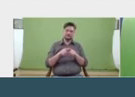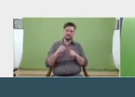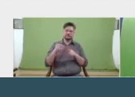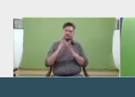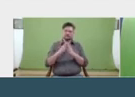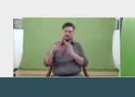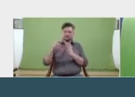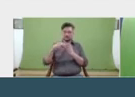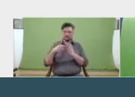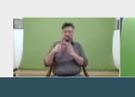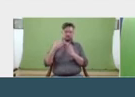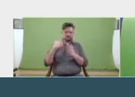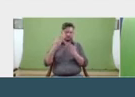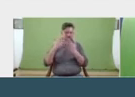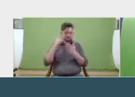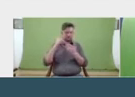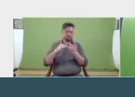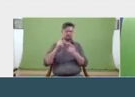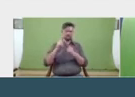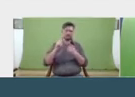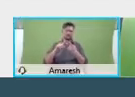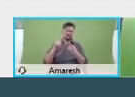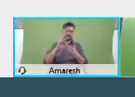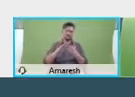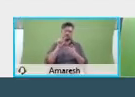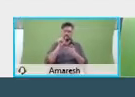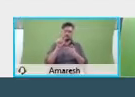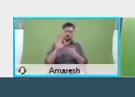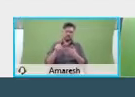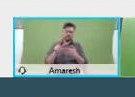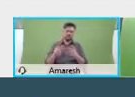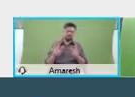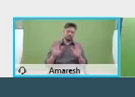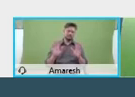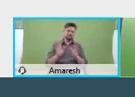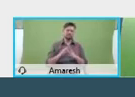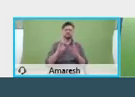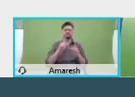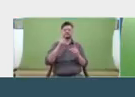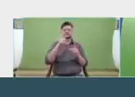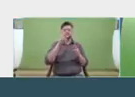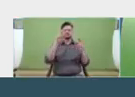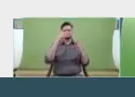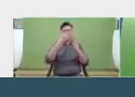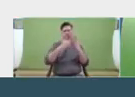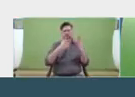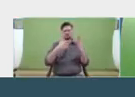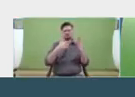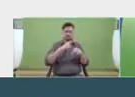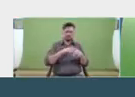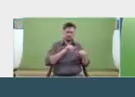okay these are topics depending on how much time i have i'll cover one i mentioned already